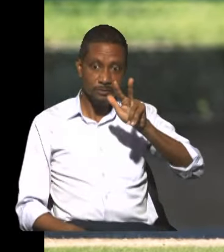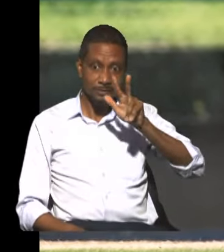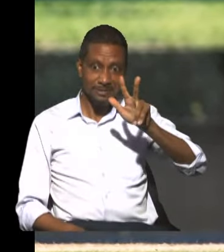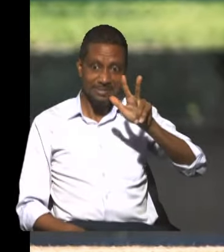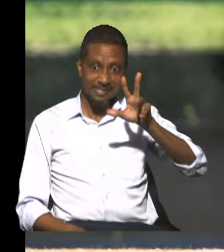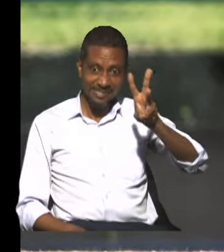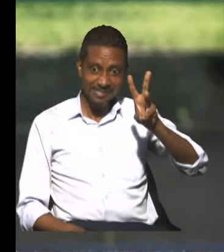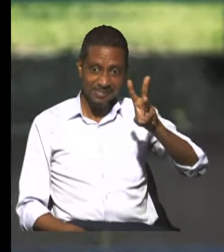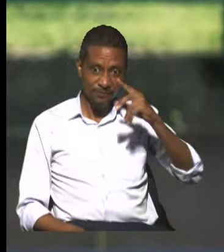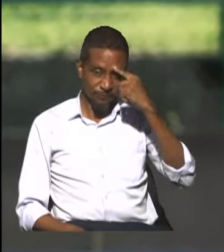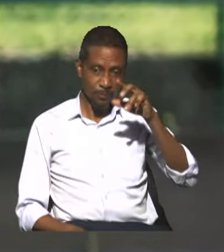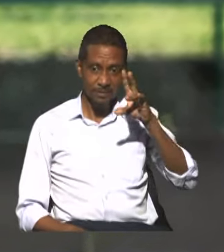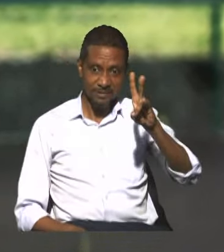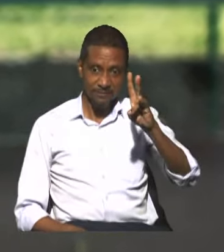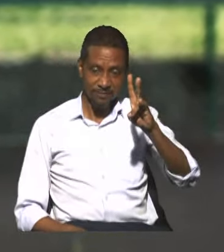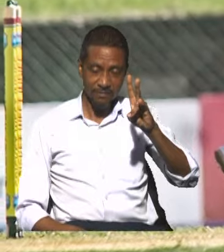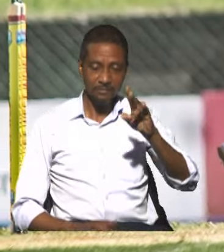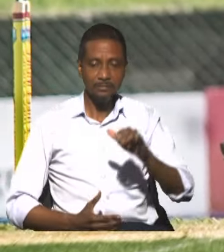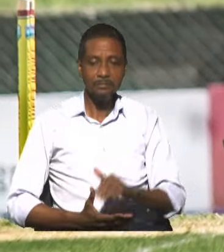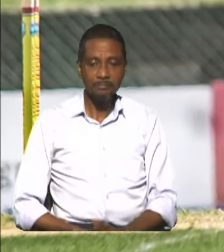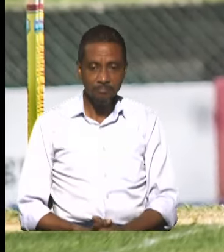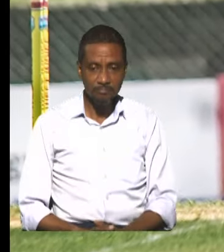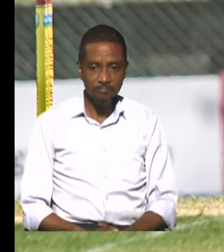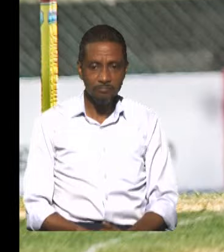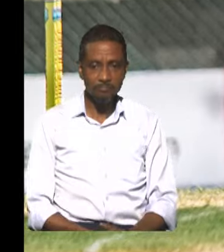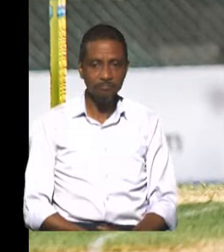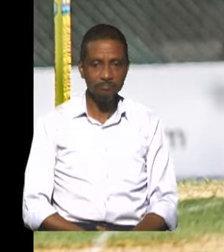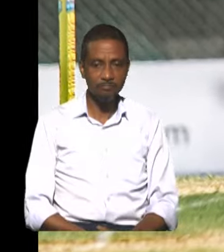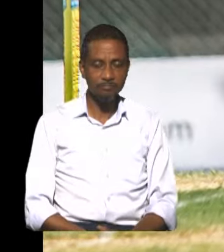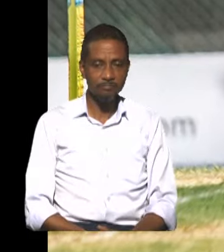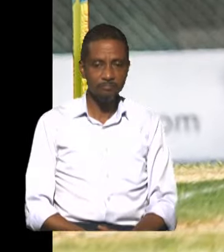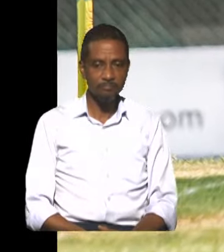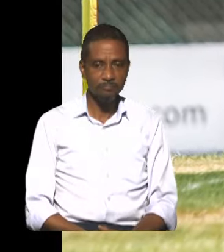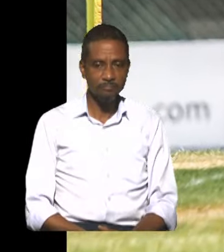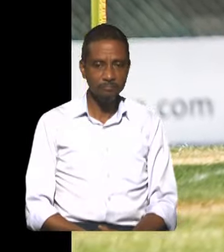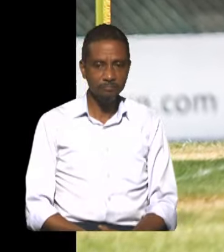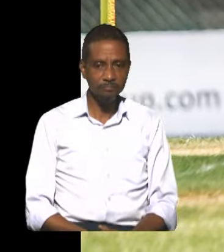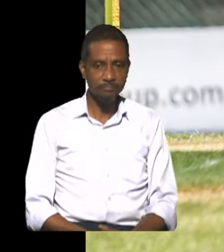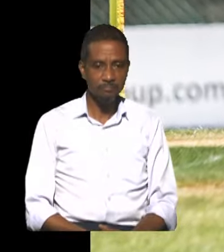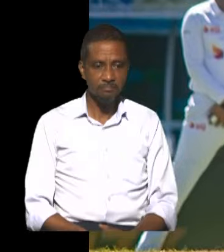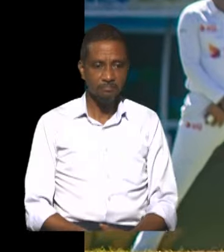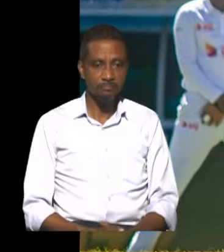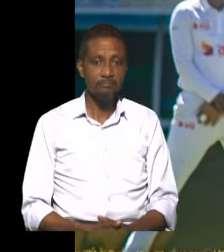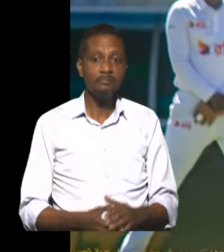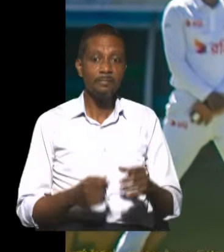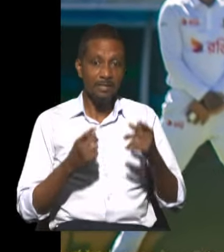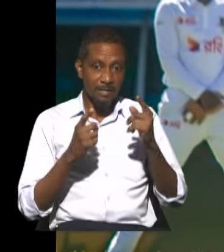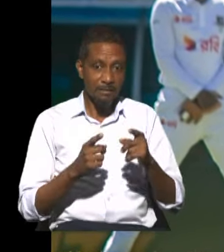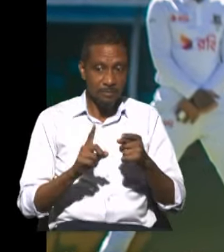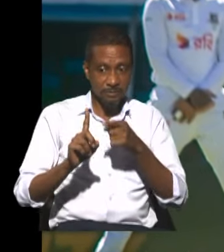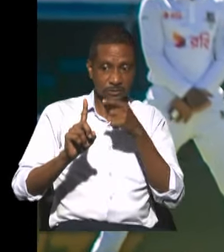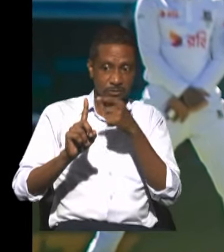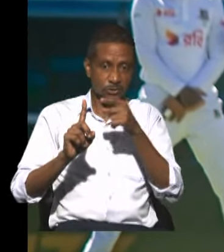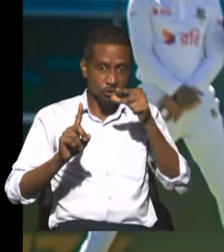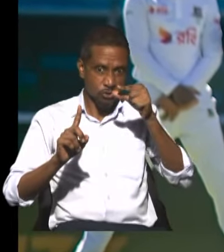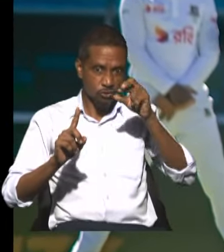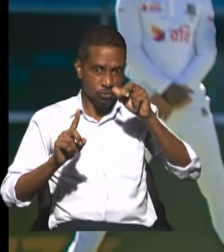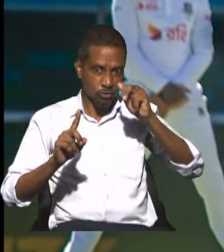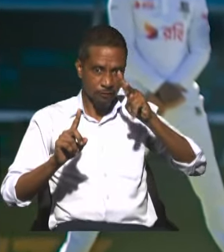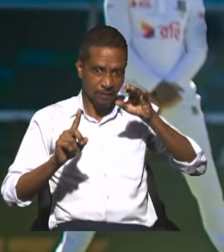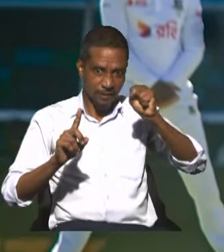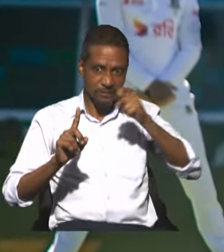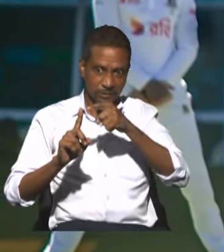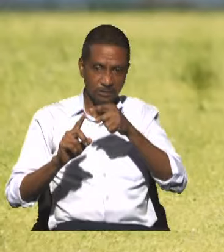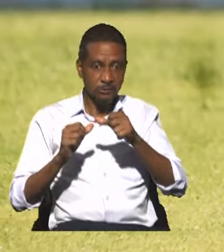on 63 not out and Kemar Roach on 19. Greaves went on to register his maiden test